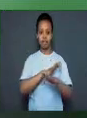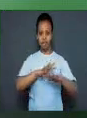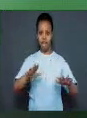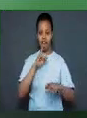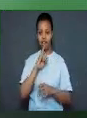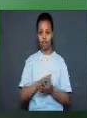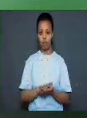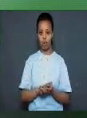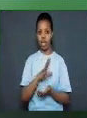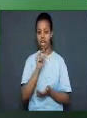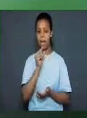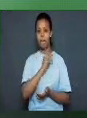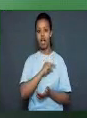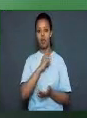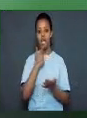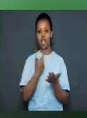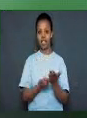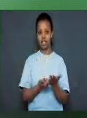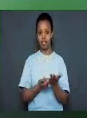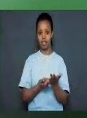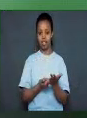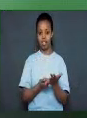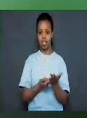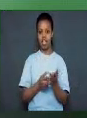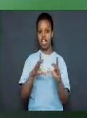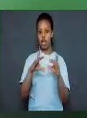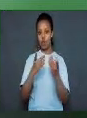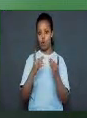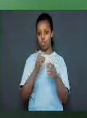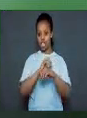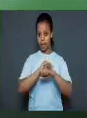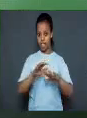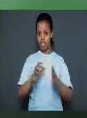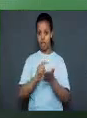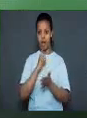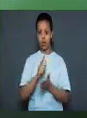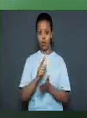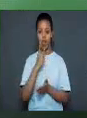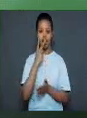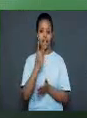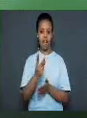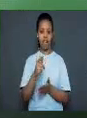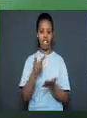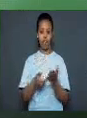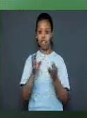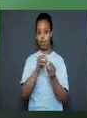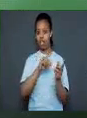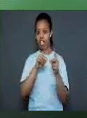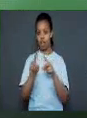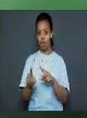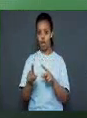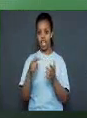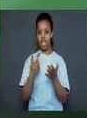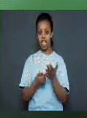the characteristics of these biomes, and we will also look at examples